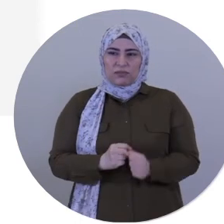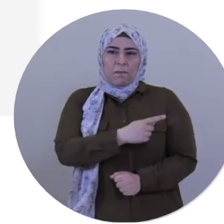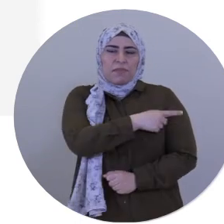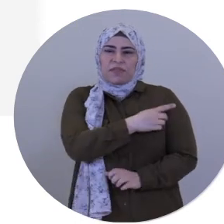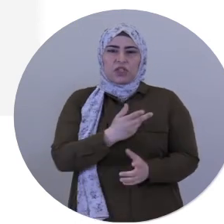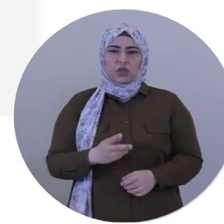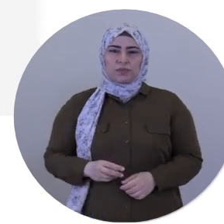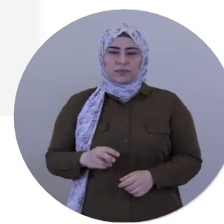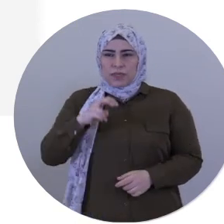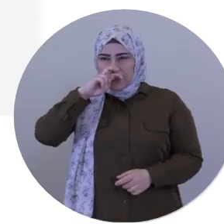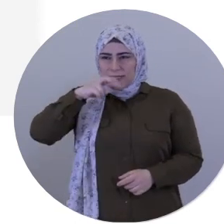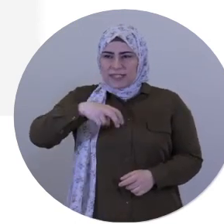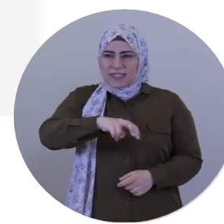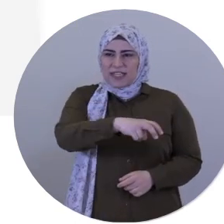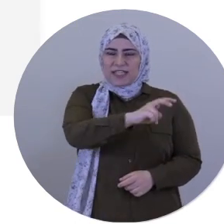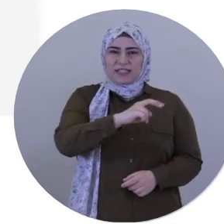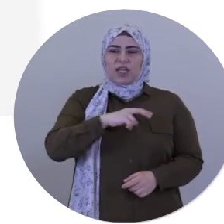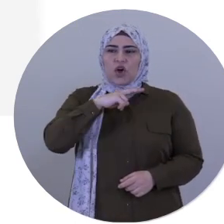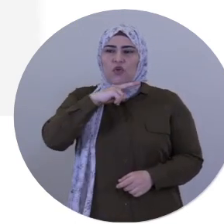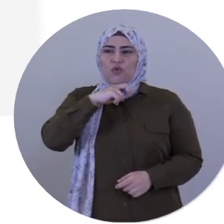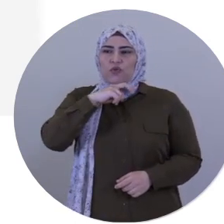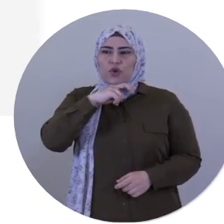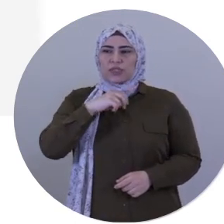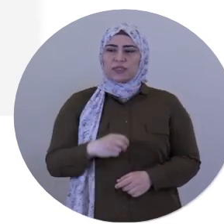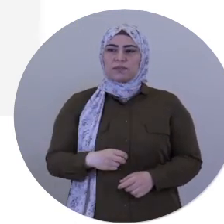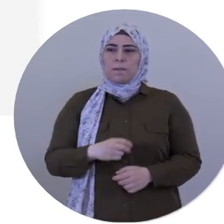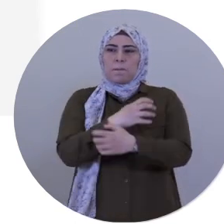this hibernation. This is the same idea.